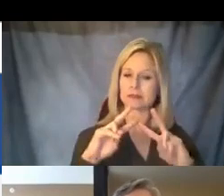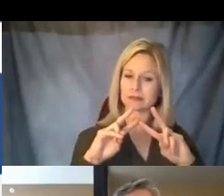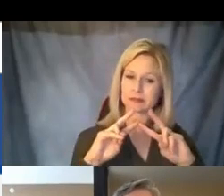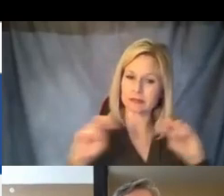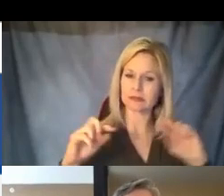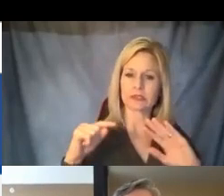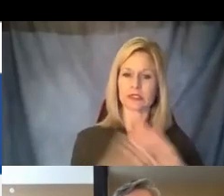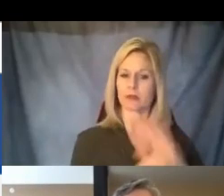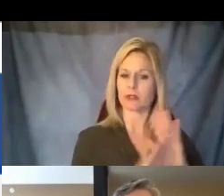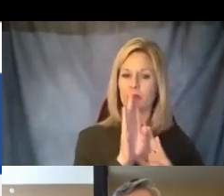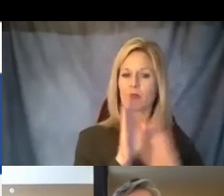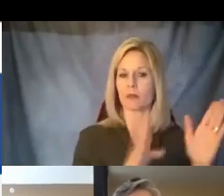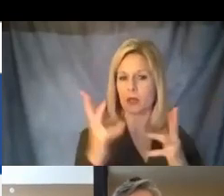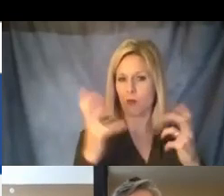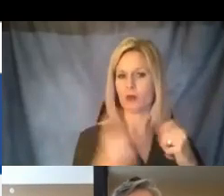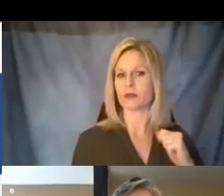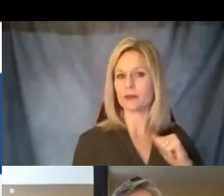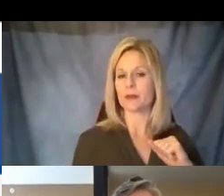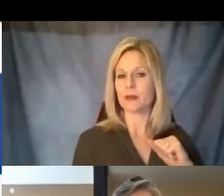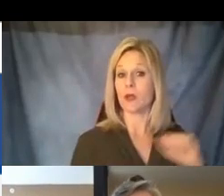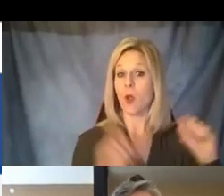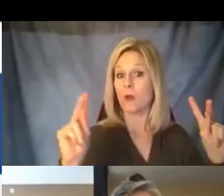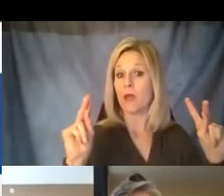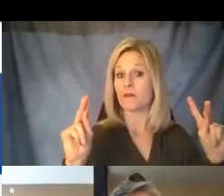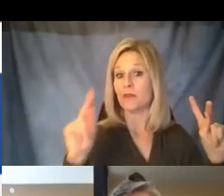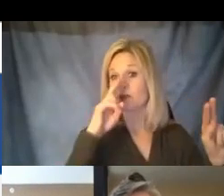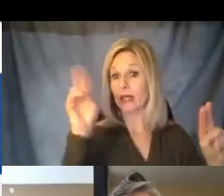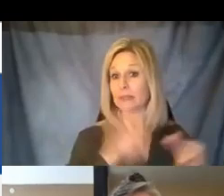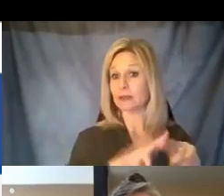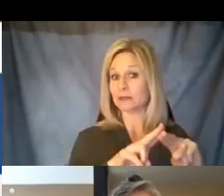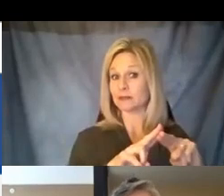a plan. All right, here we go. Have fun.